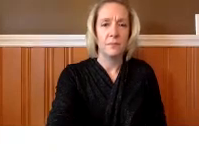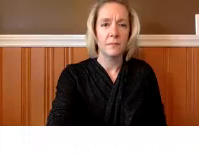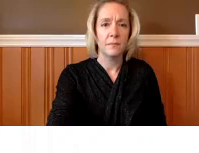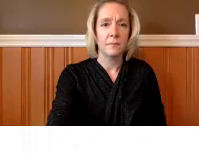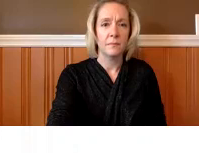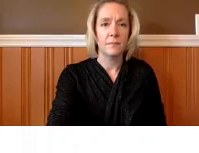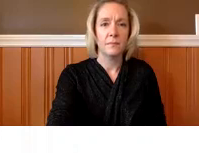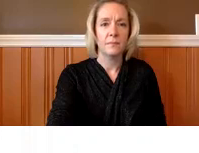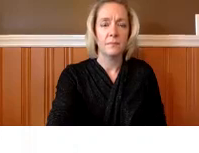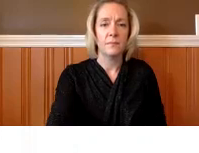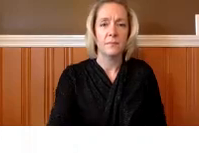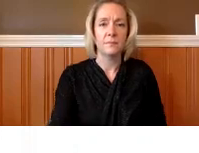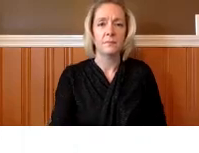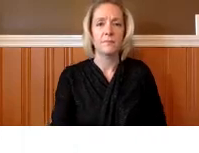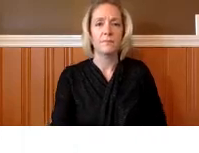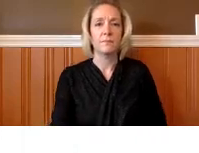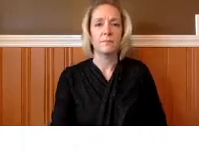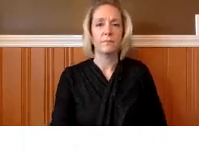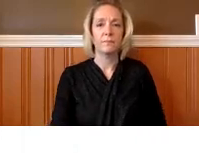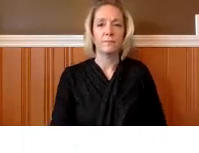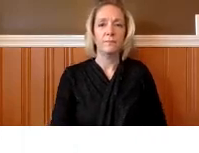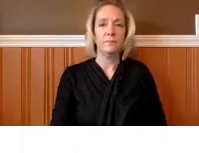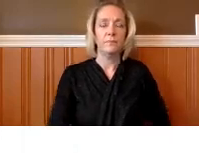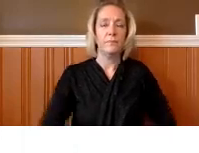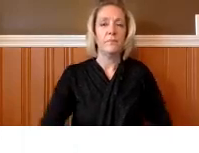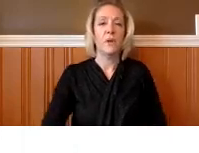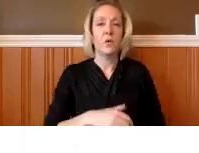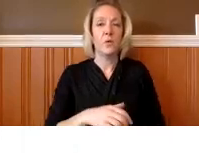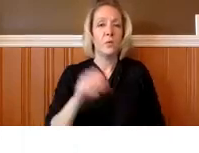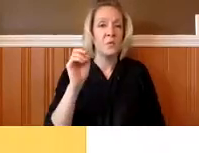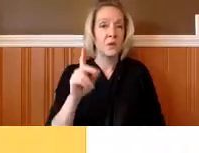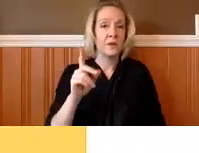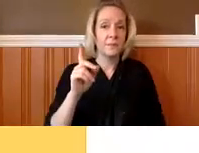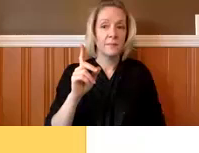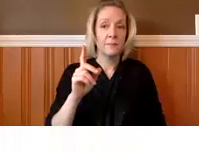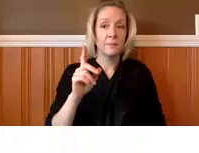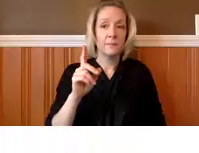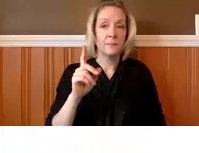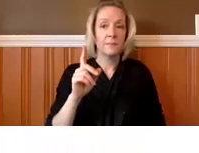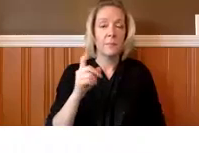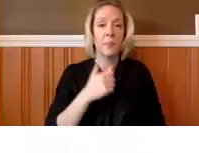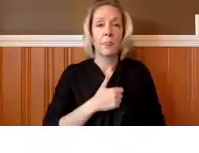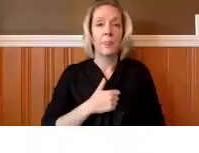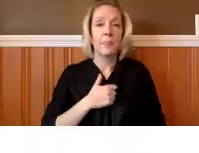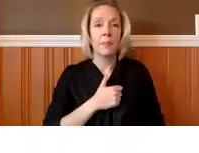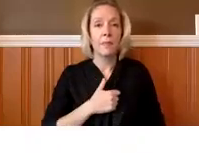I don't have the chat box open, so I'm going to guess Jen's not saying anything. We'll go ahead and move on. Oh, sorry, I was trying to work on, and